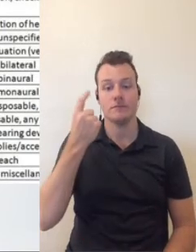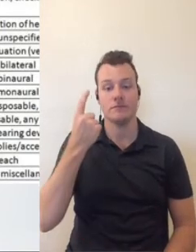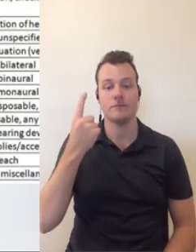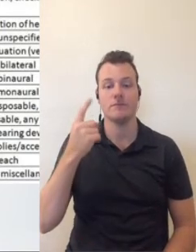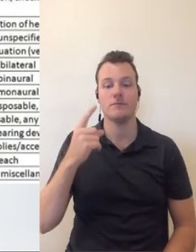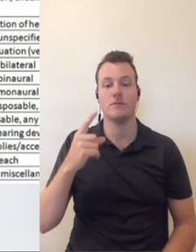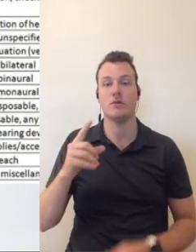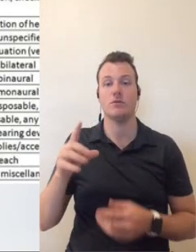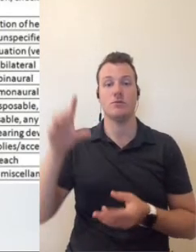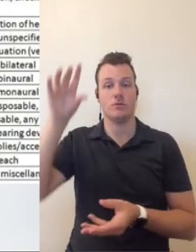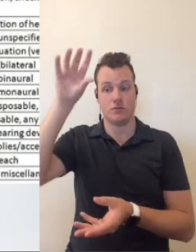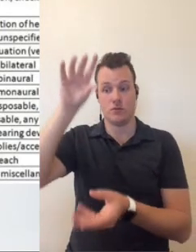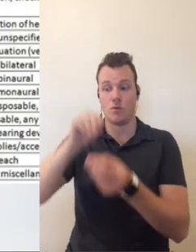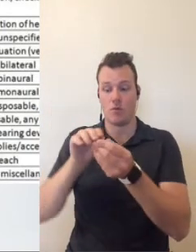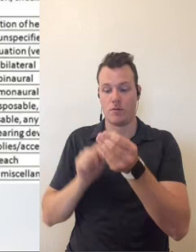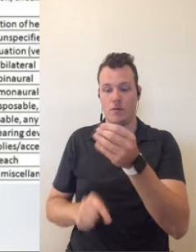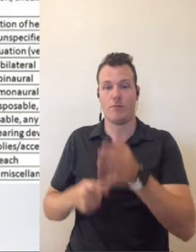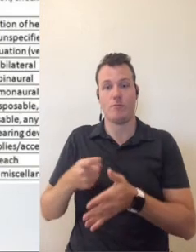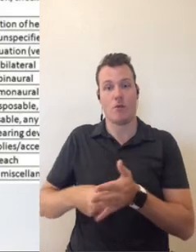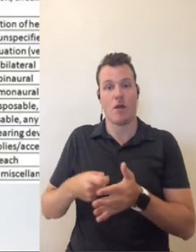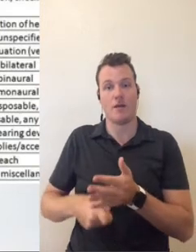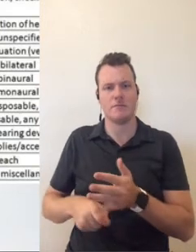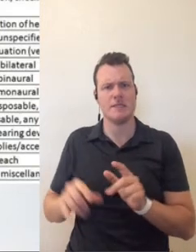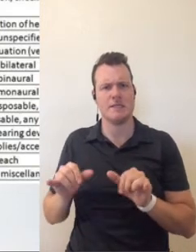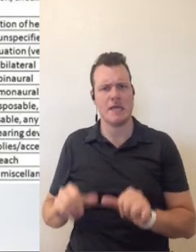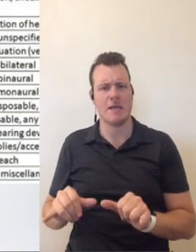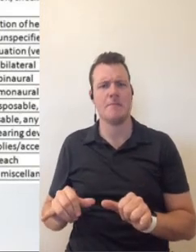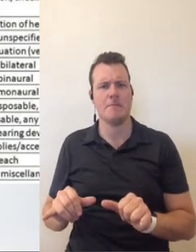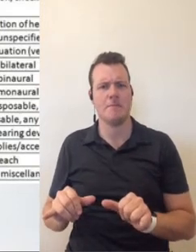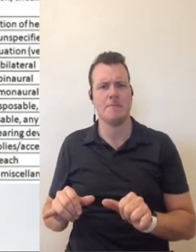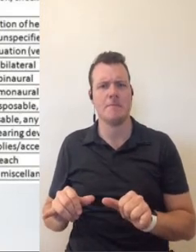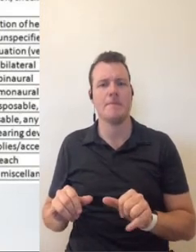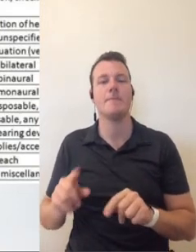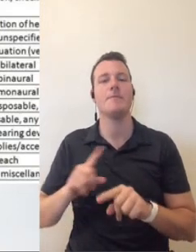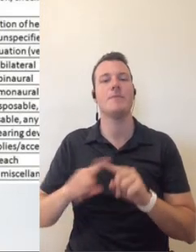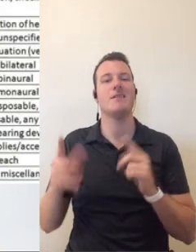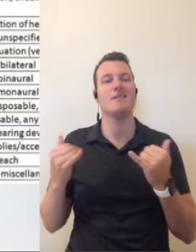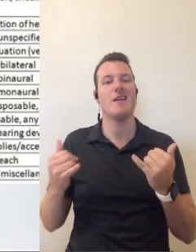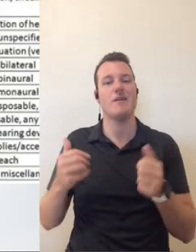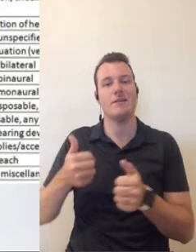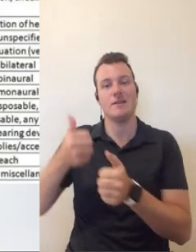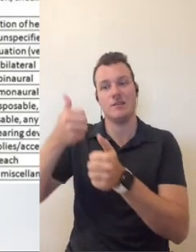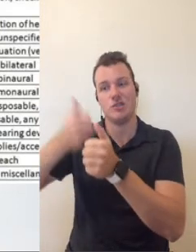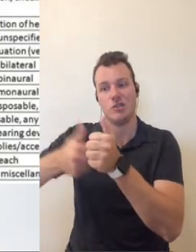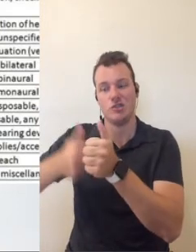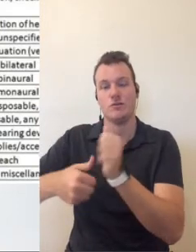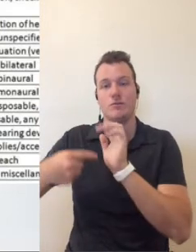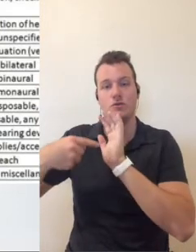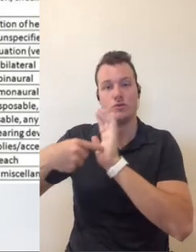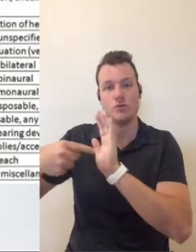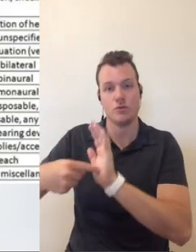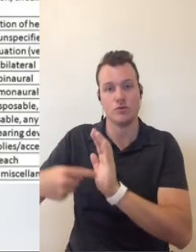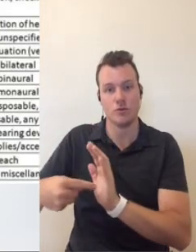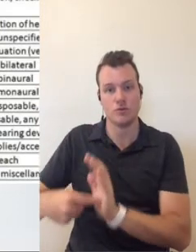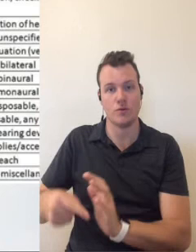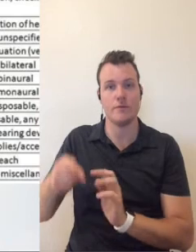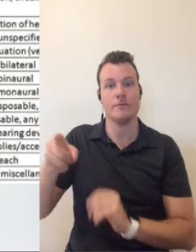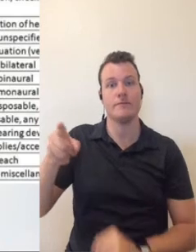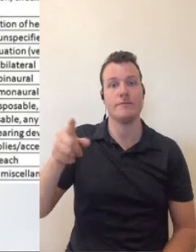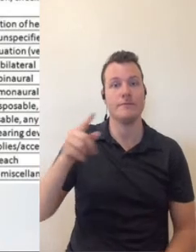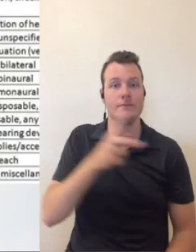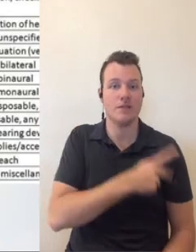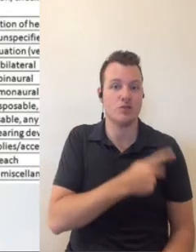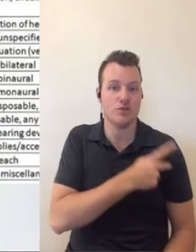the device is exactly the same. The difference here is I am now itemizing or I am showcasing to the patient